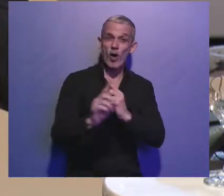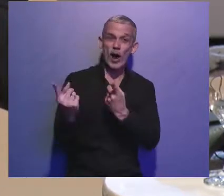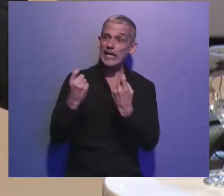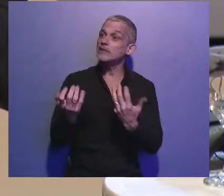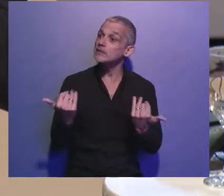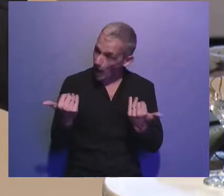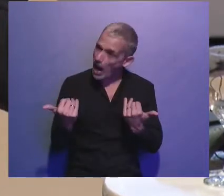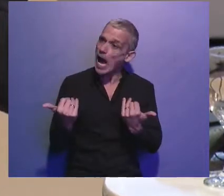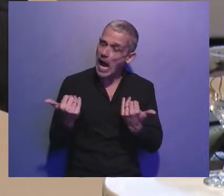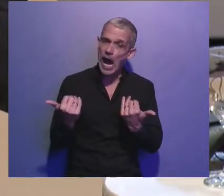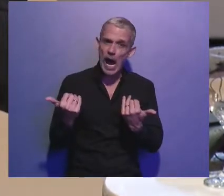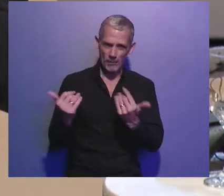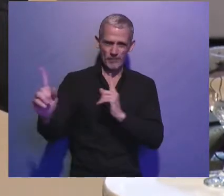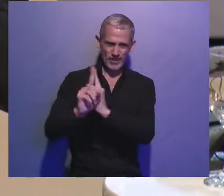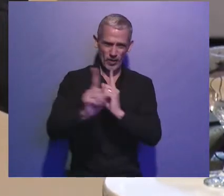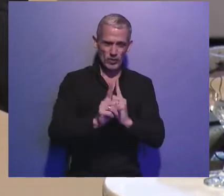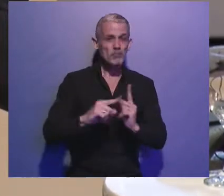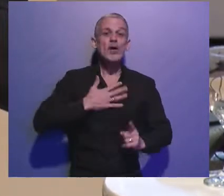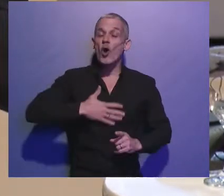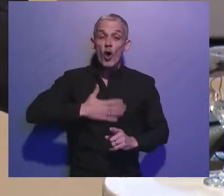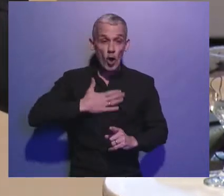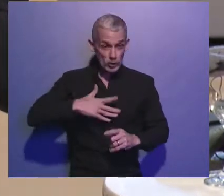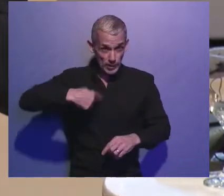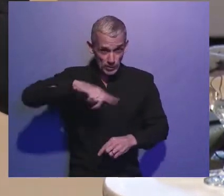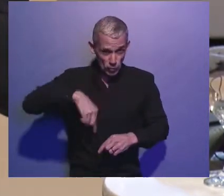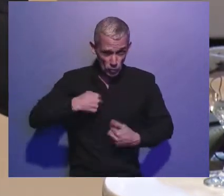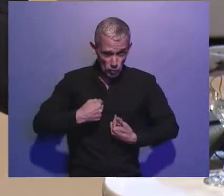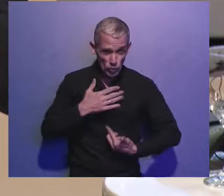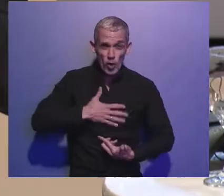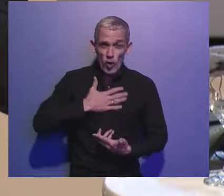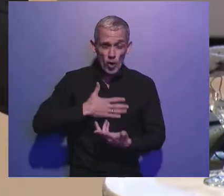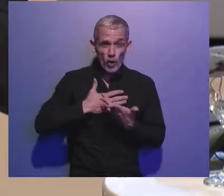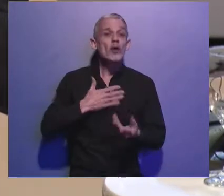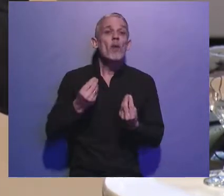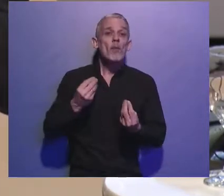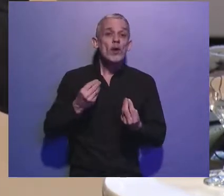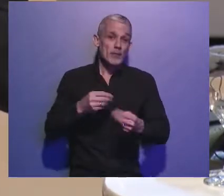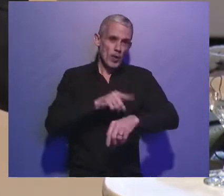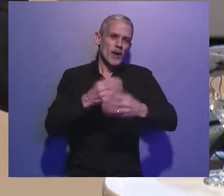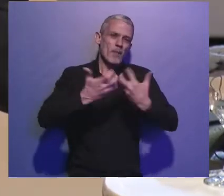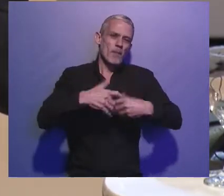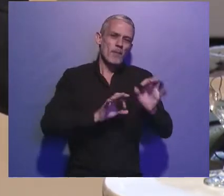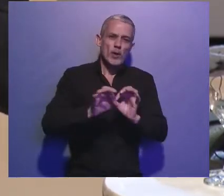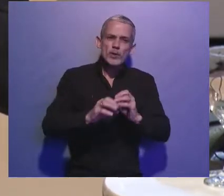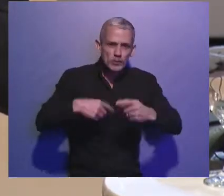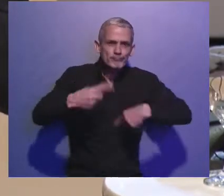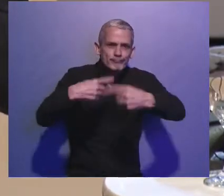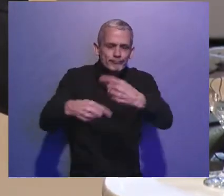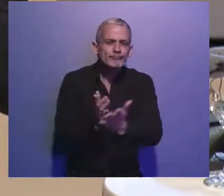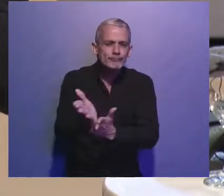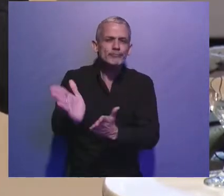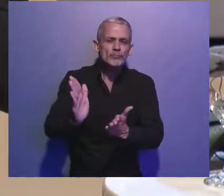We are glad about the upcoming continuity of such an important program and look forward to